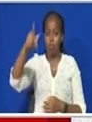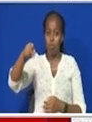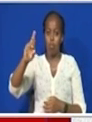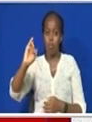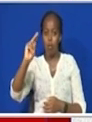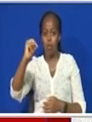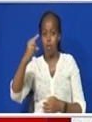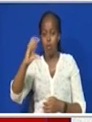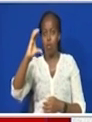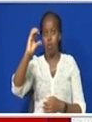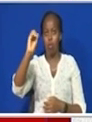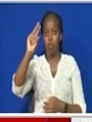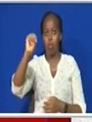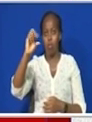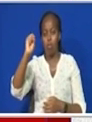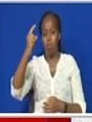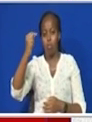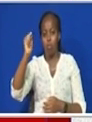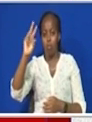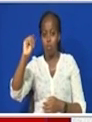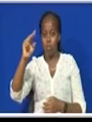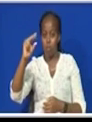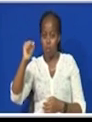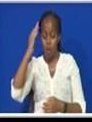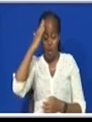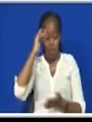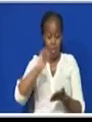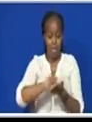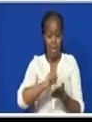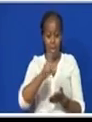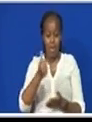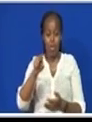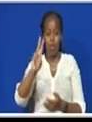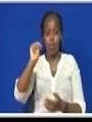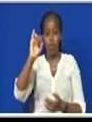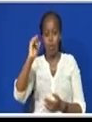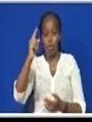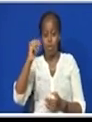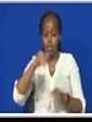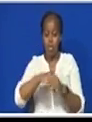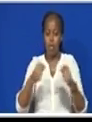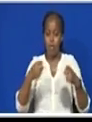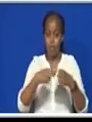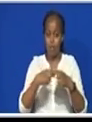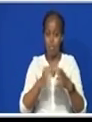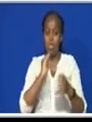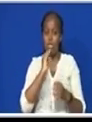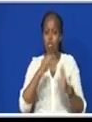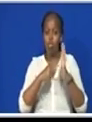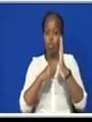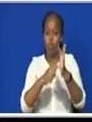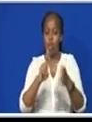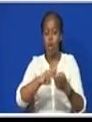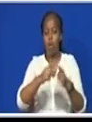that SI units of any quantity in physics is showing